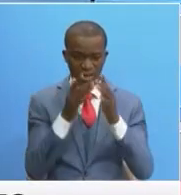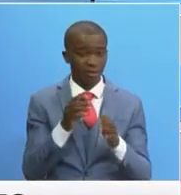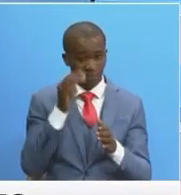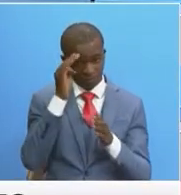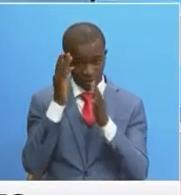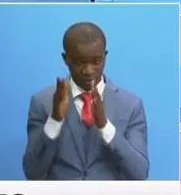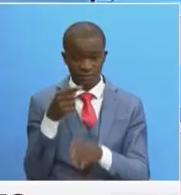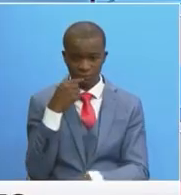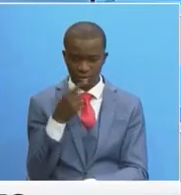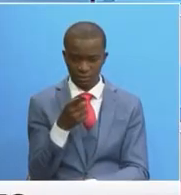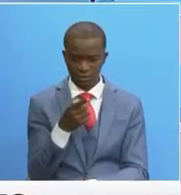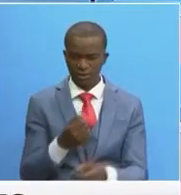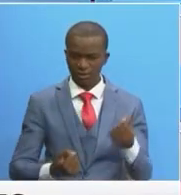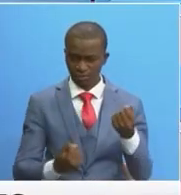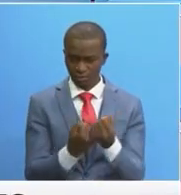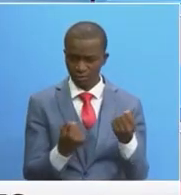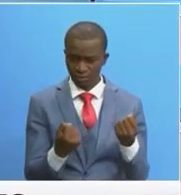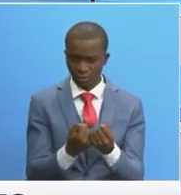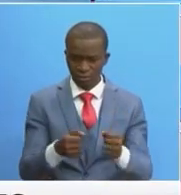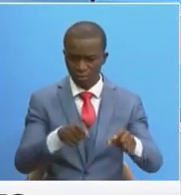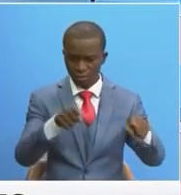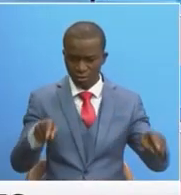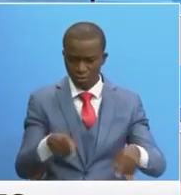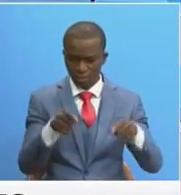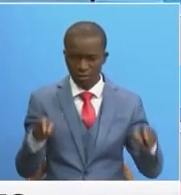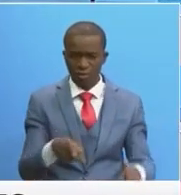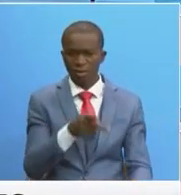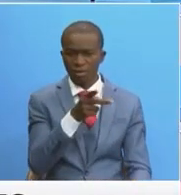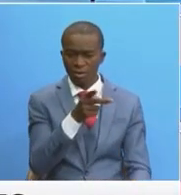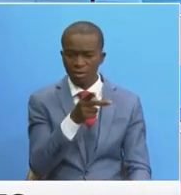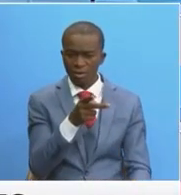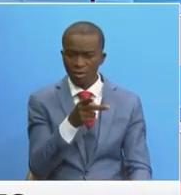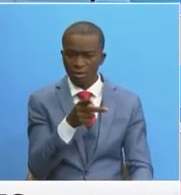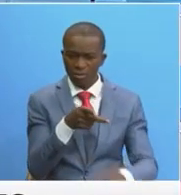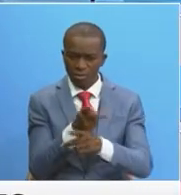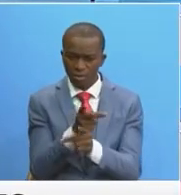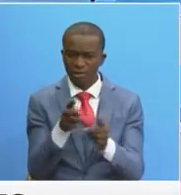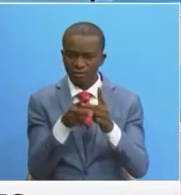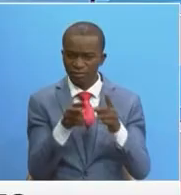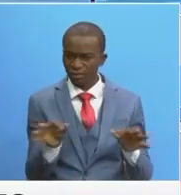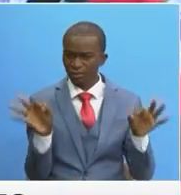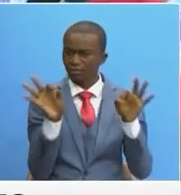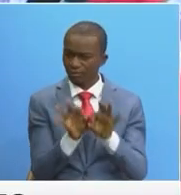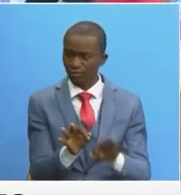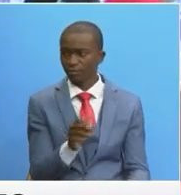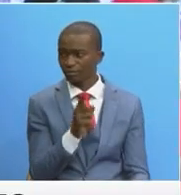made products will build businesses and also strengthen the Kwacha currency. Details in the following report.